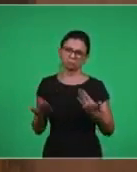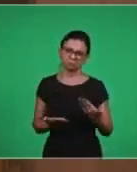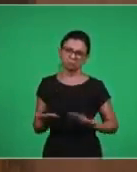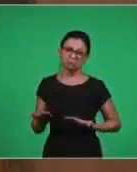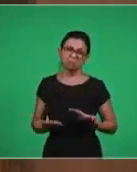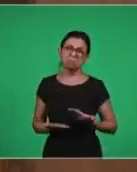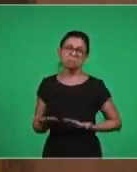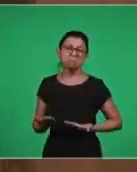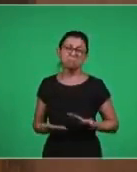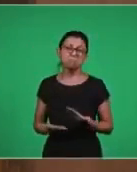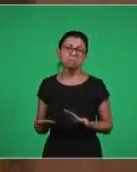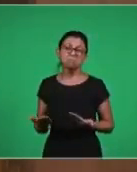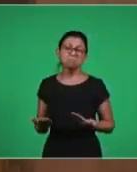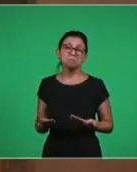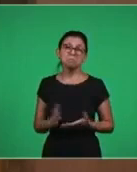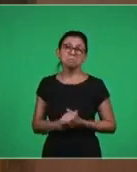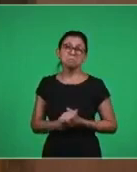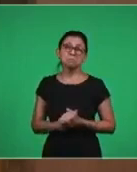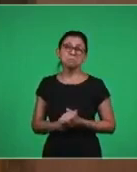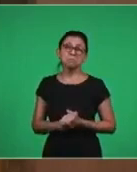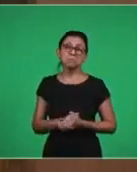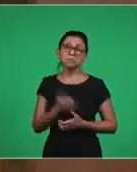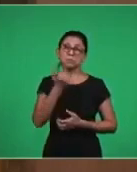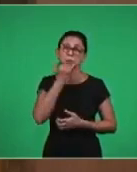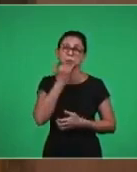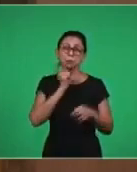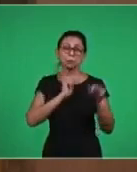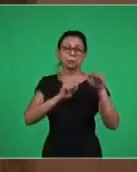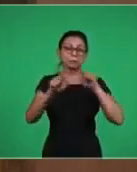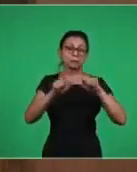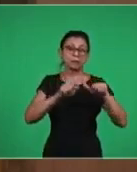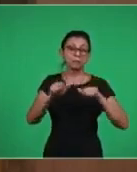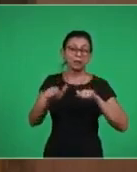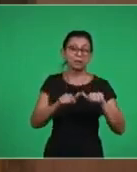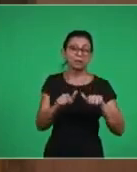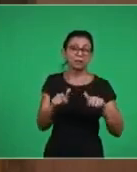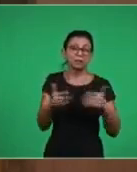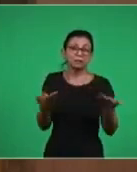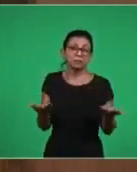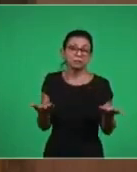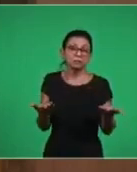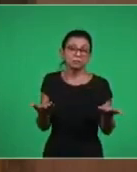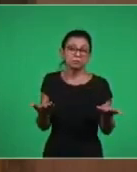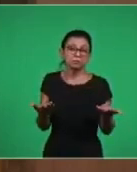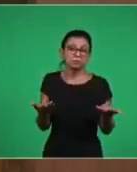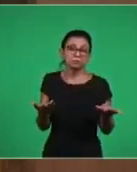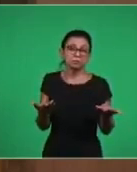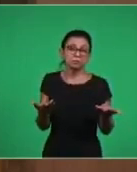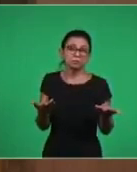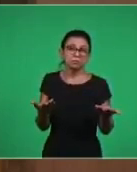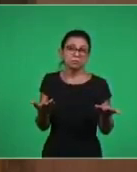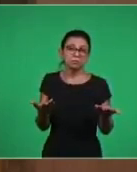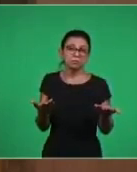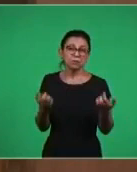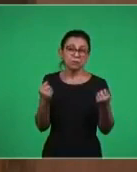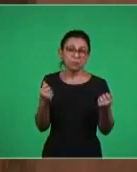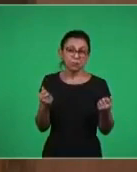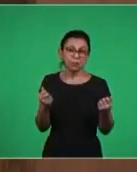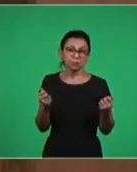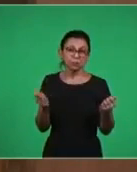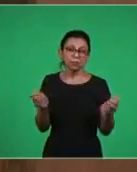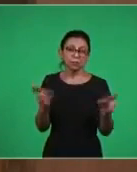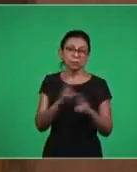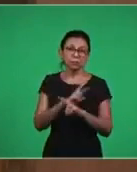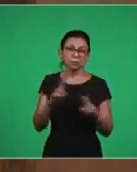have. Because a job for me is related to, we're making relative something that